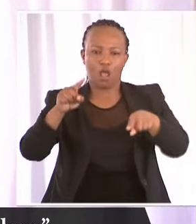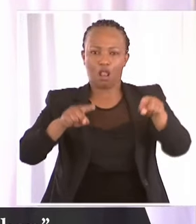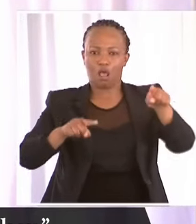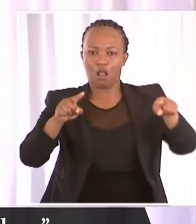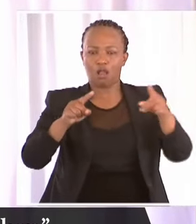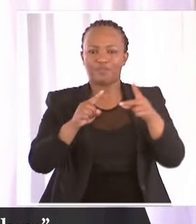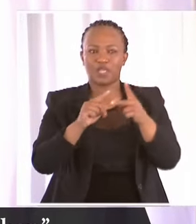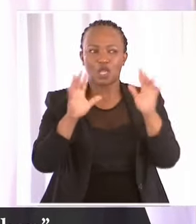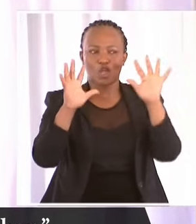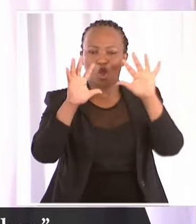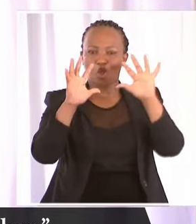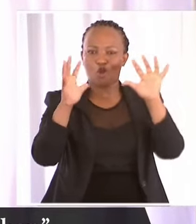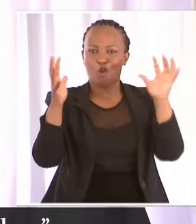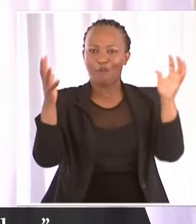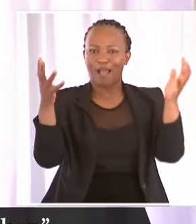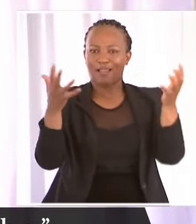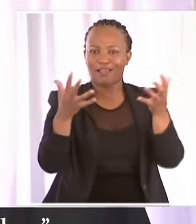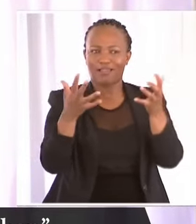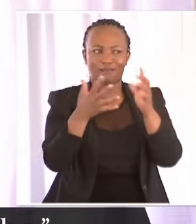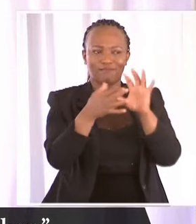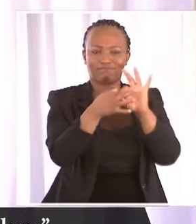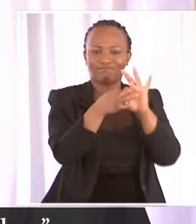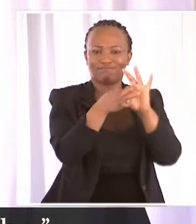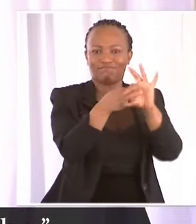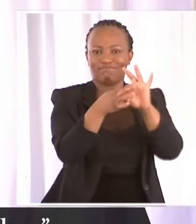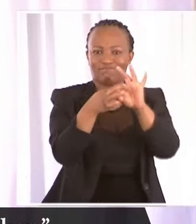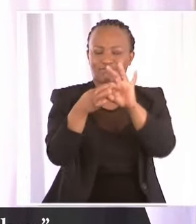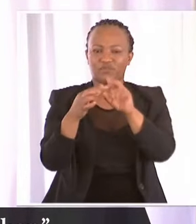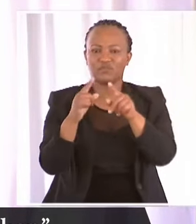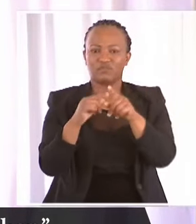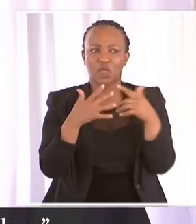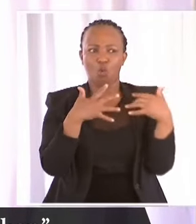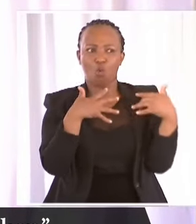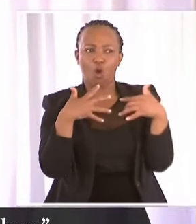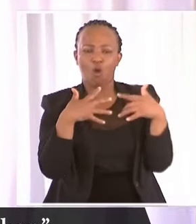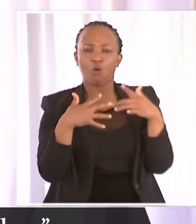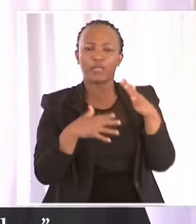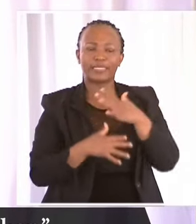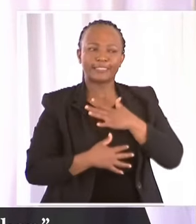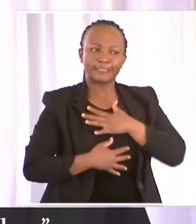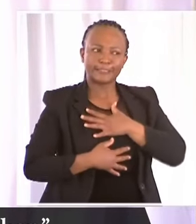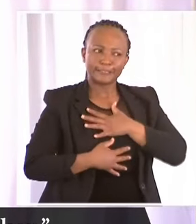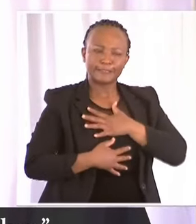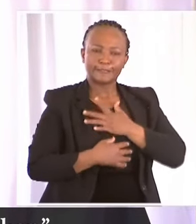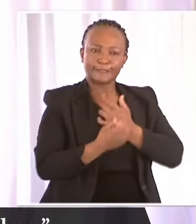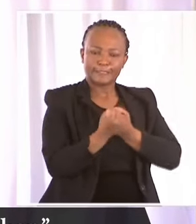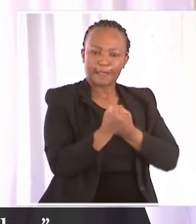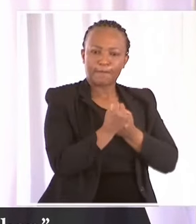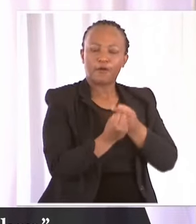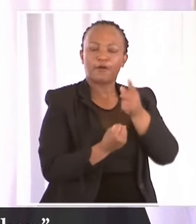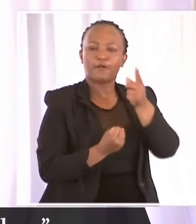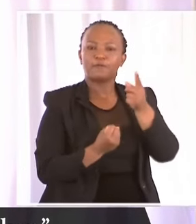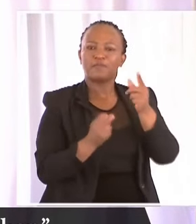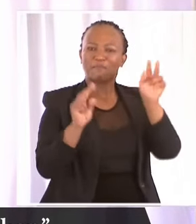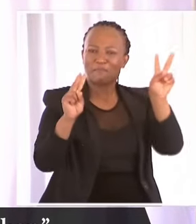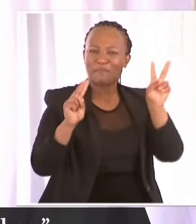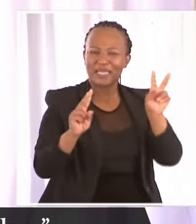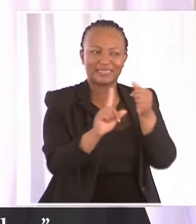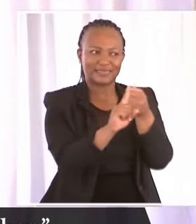and solidarity, the promotion of peace and security and democratization